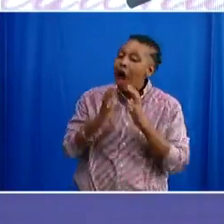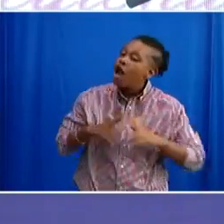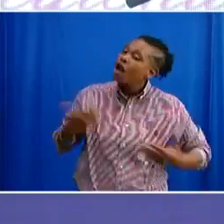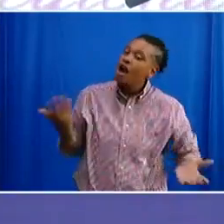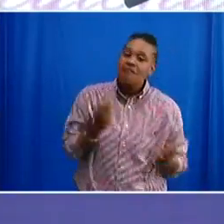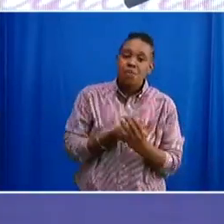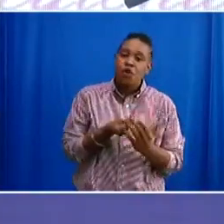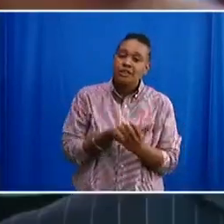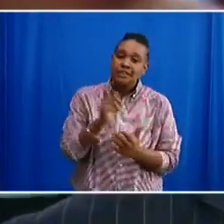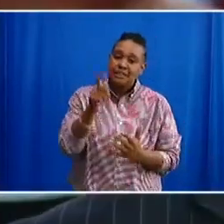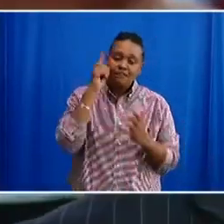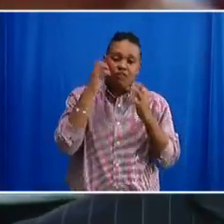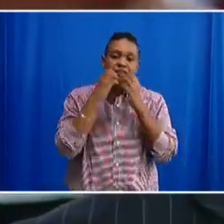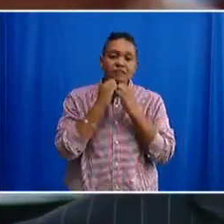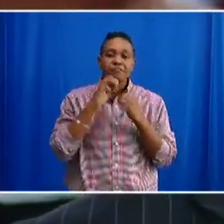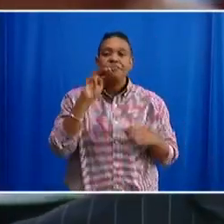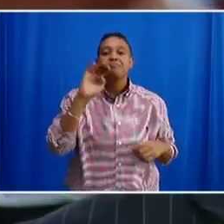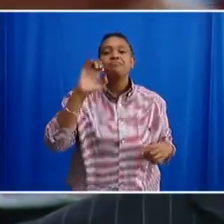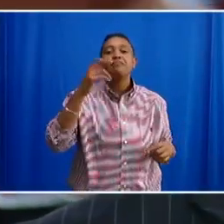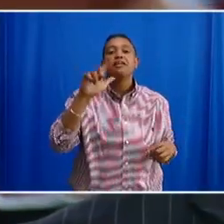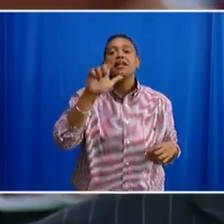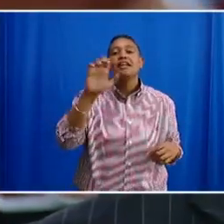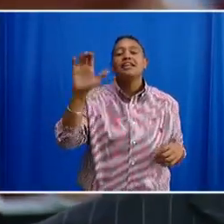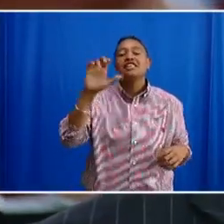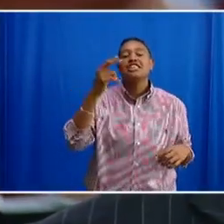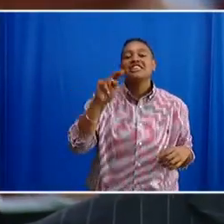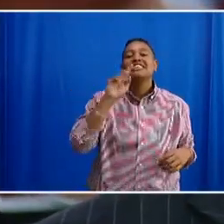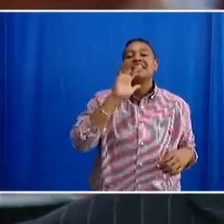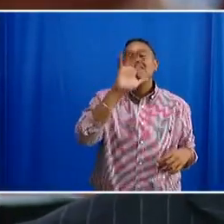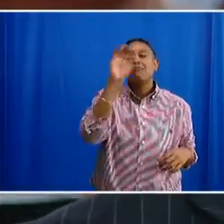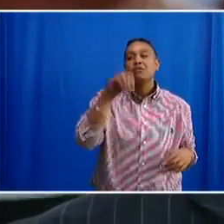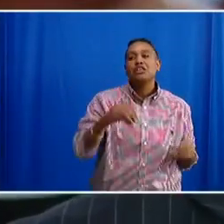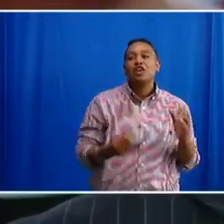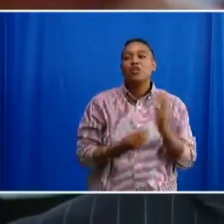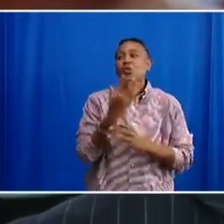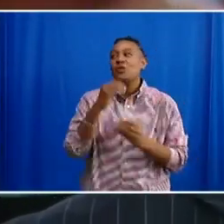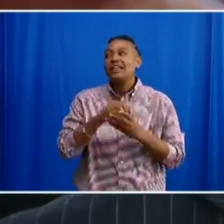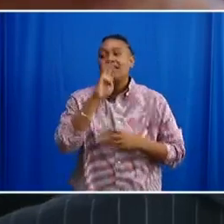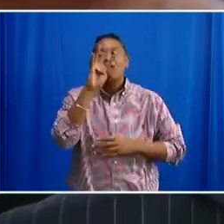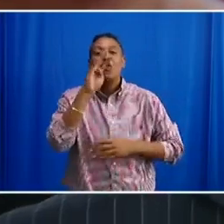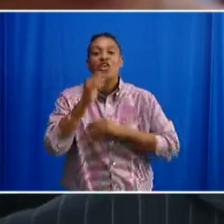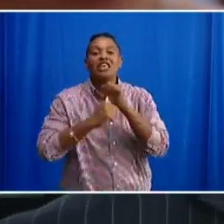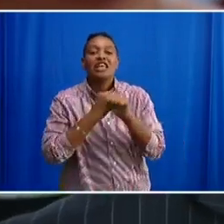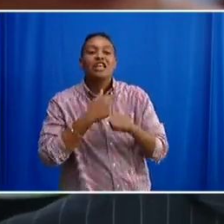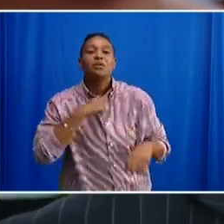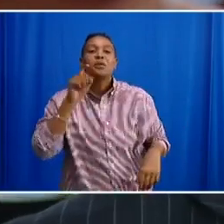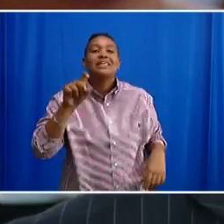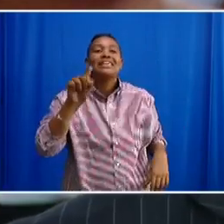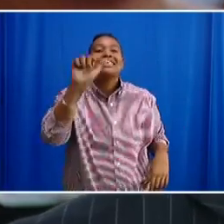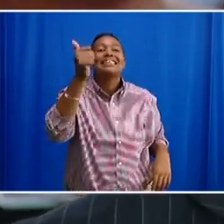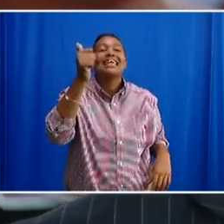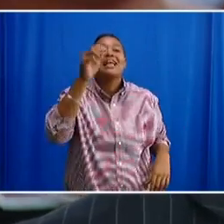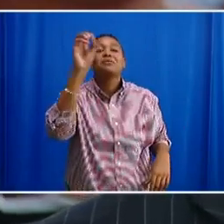cash. Michael Leachin said 5 in 4. We're going to need 10 in 2, Minister.